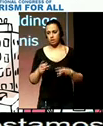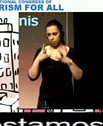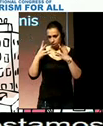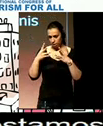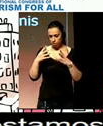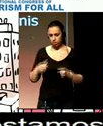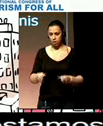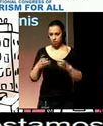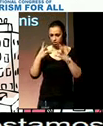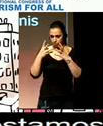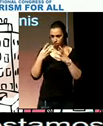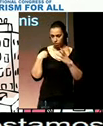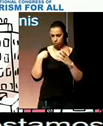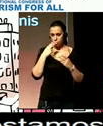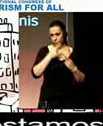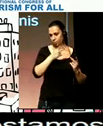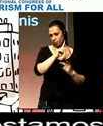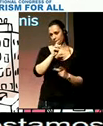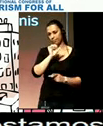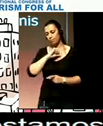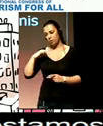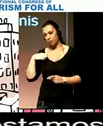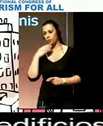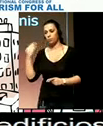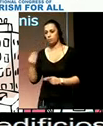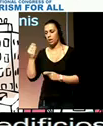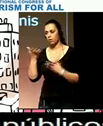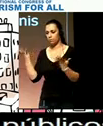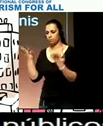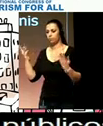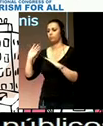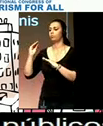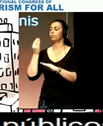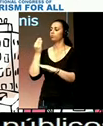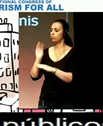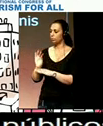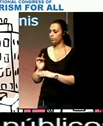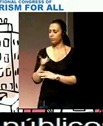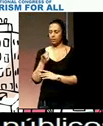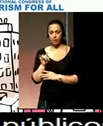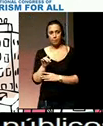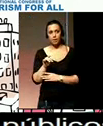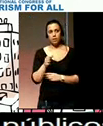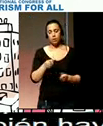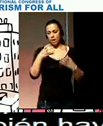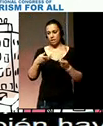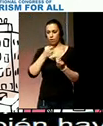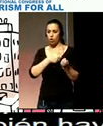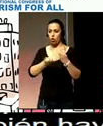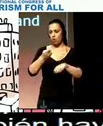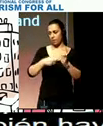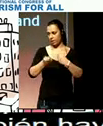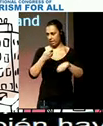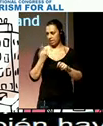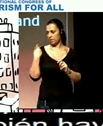show some very small commercial buildings in the south of England. And for those of you who can see these, the door height is about